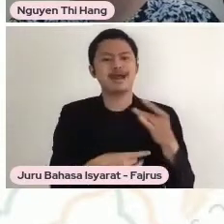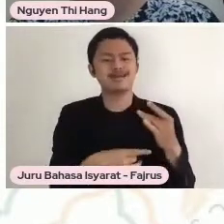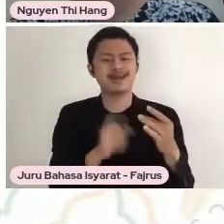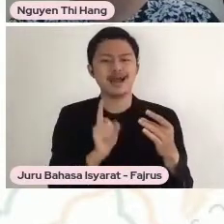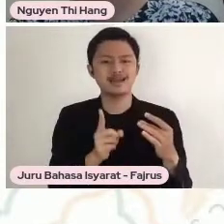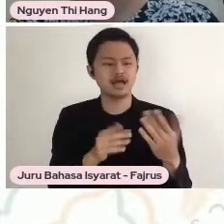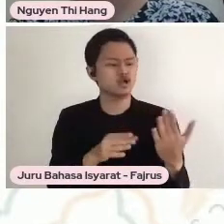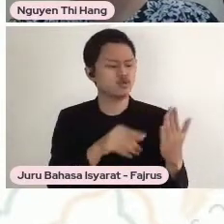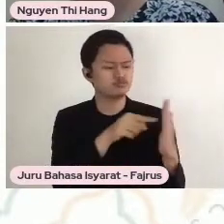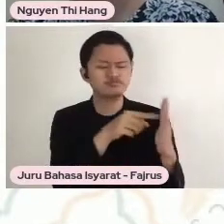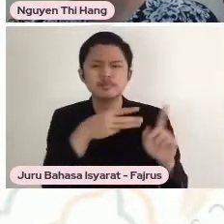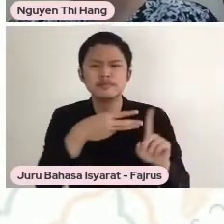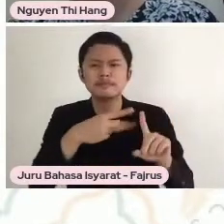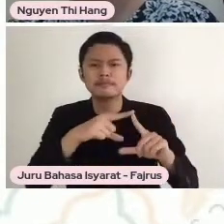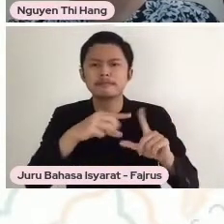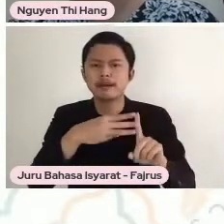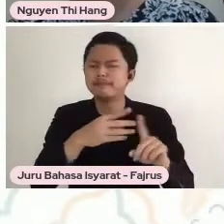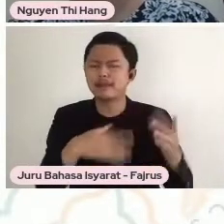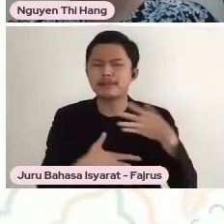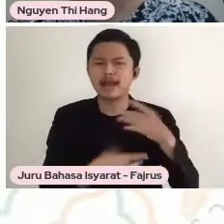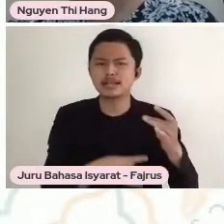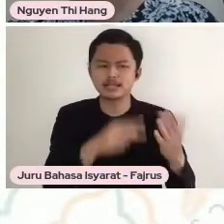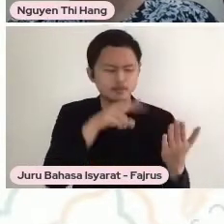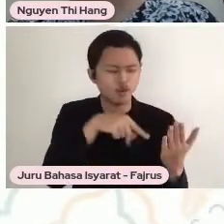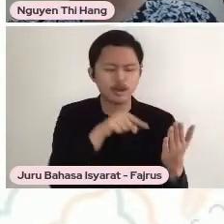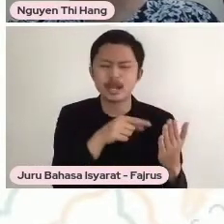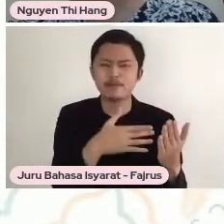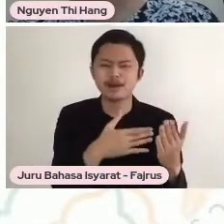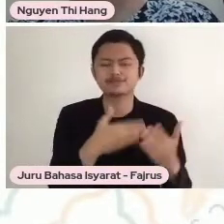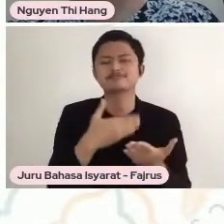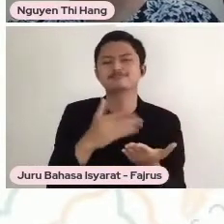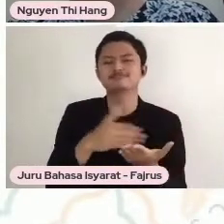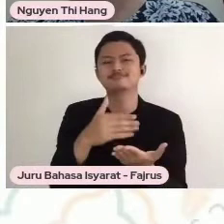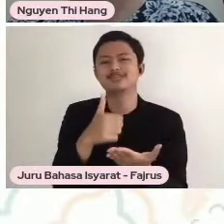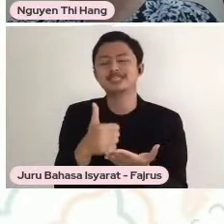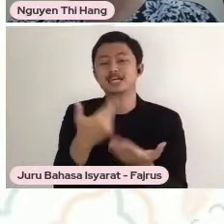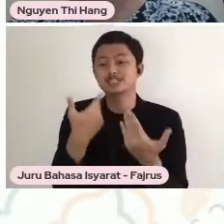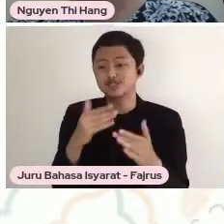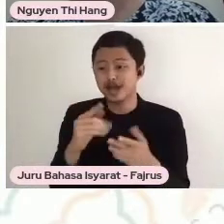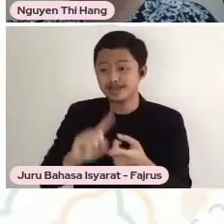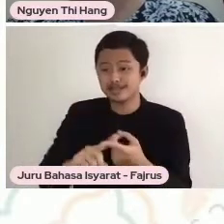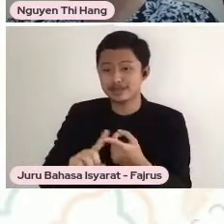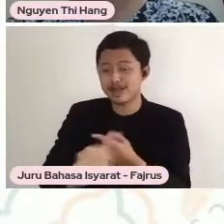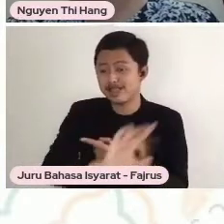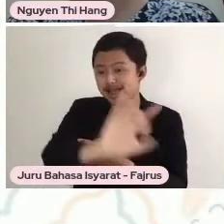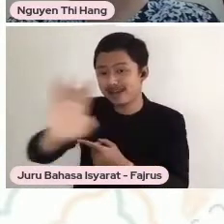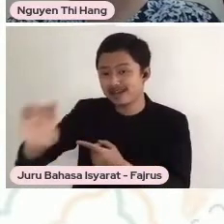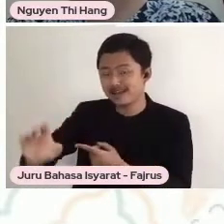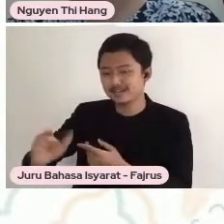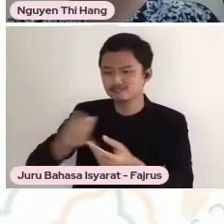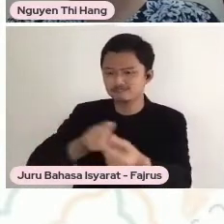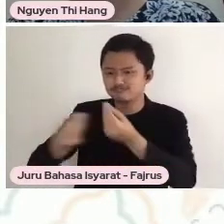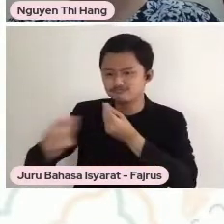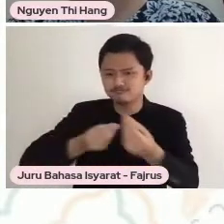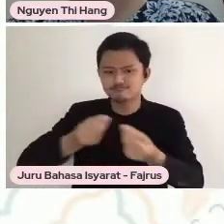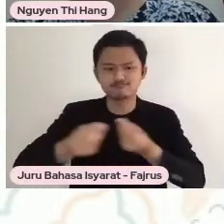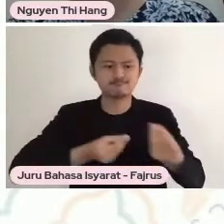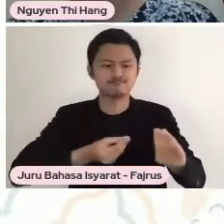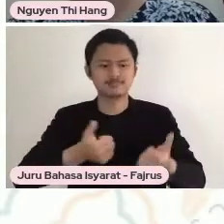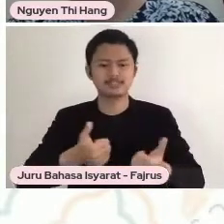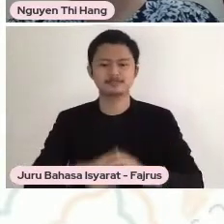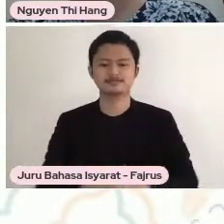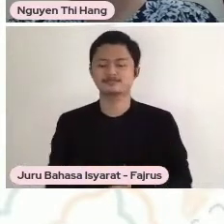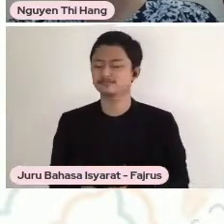chapter in book. Yes, and then they can share with the others. So it is